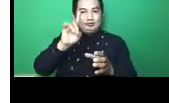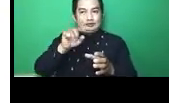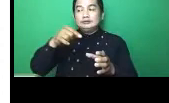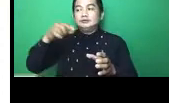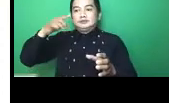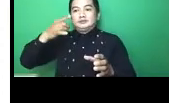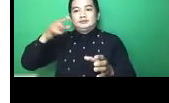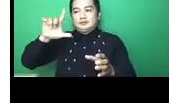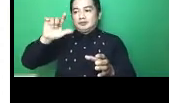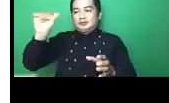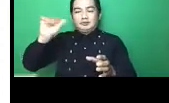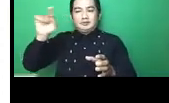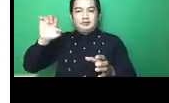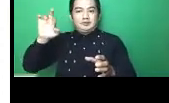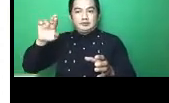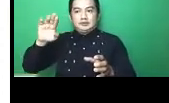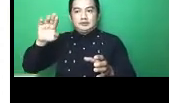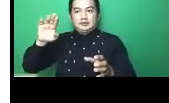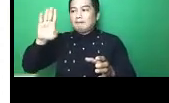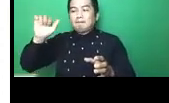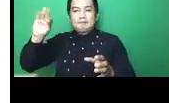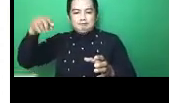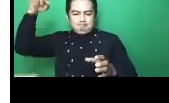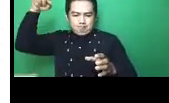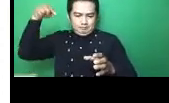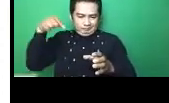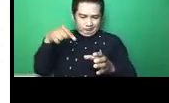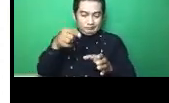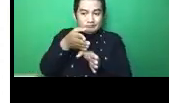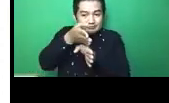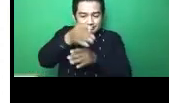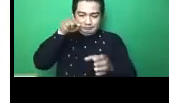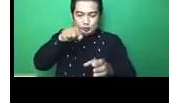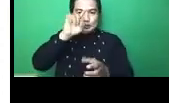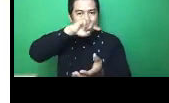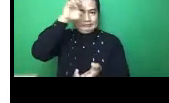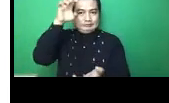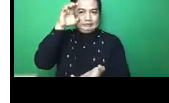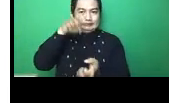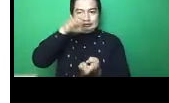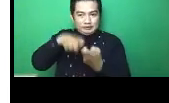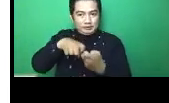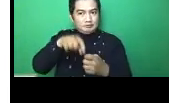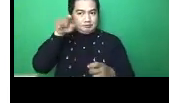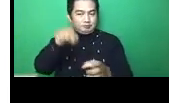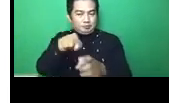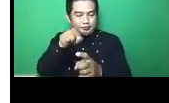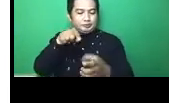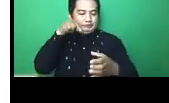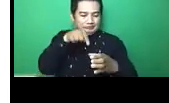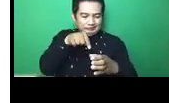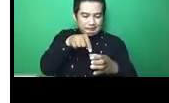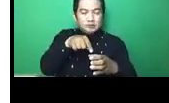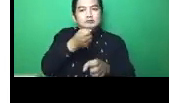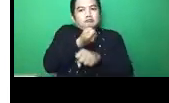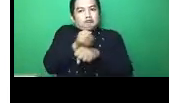is shot and aimed at a specific point. And that point hardens the material